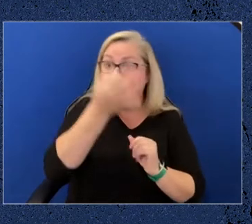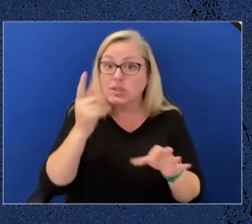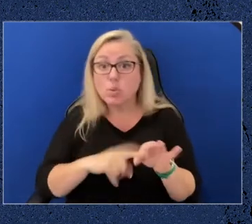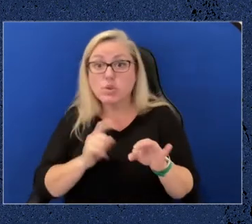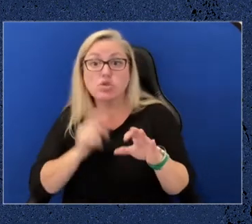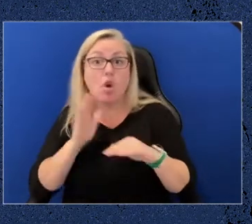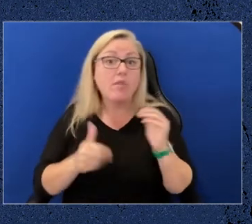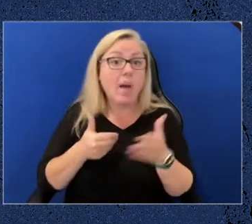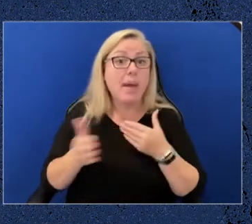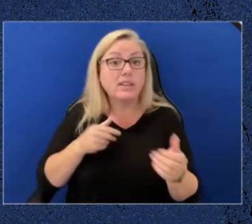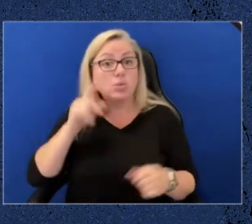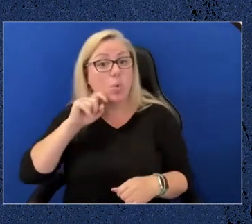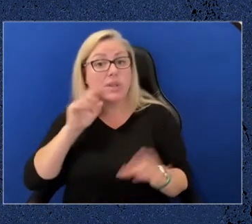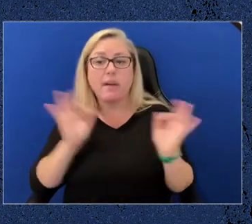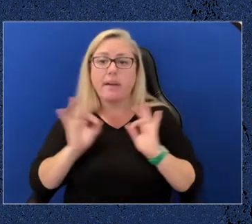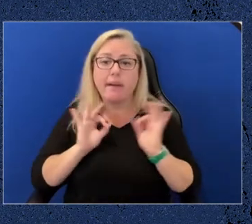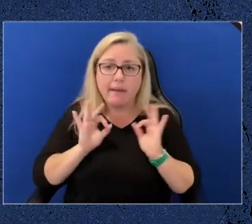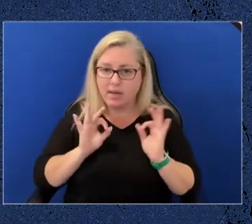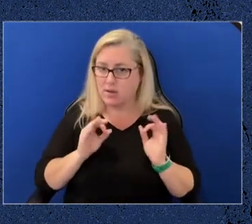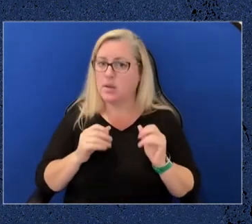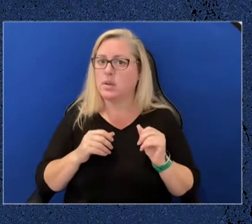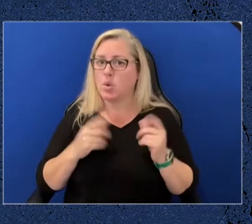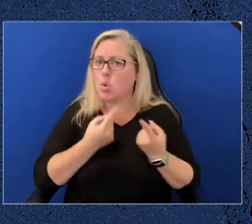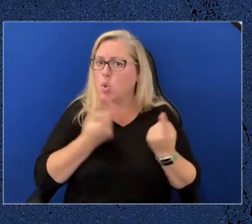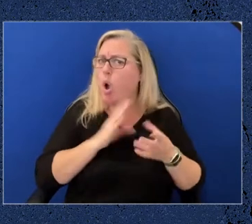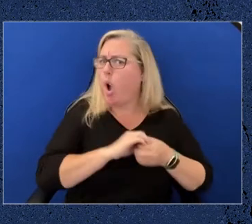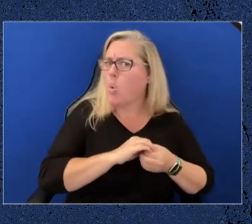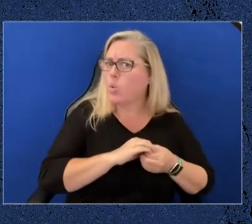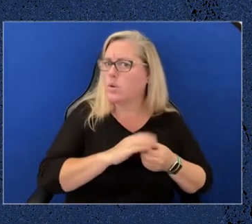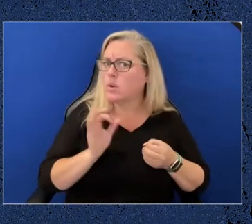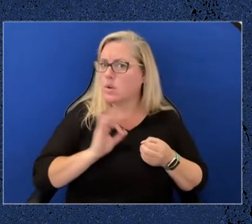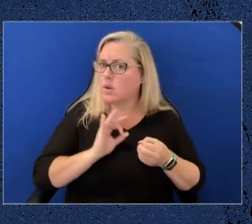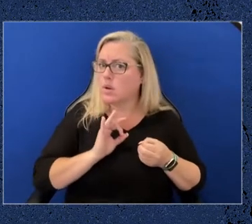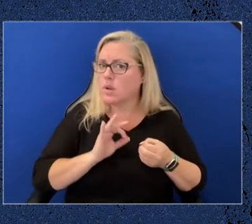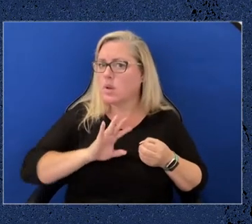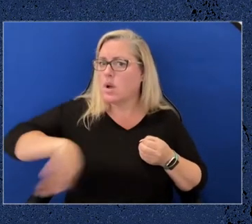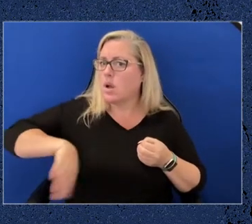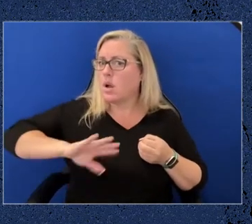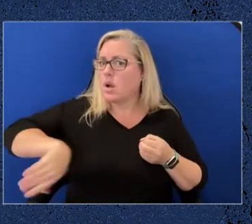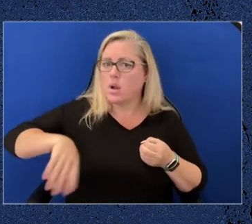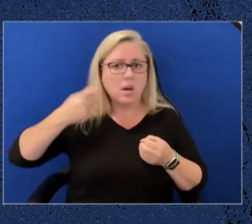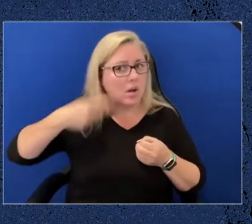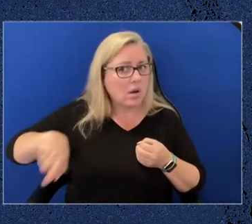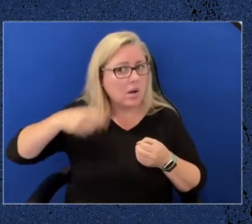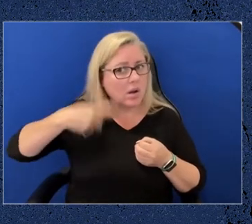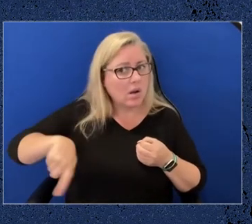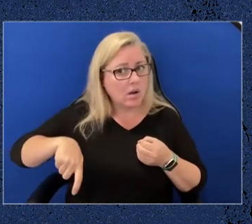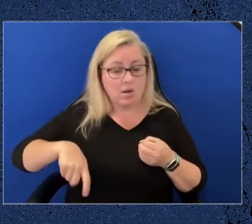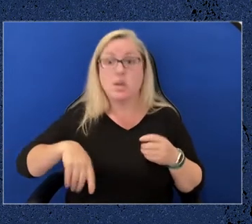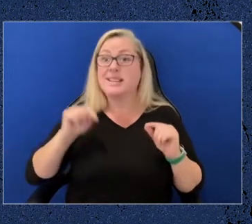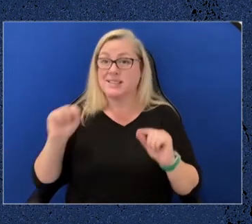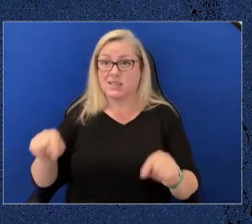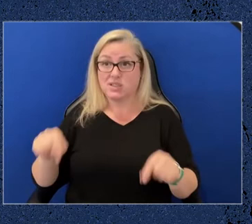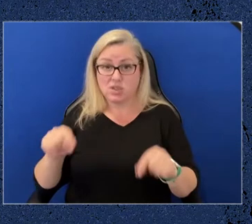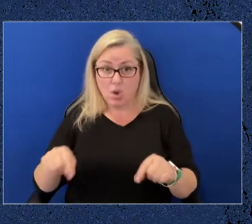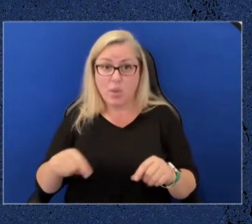how to manage this water, who may have already owned this water, how this water might have been valued or used previously. So this work was done as a